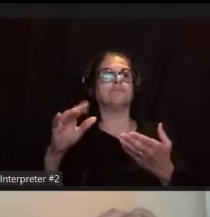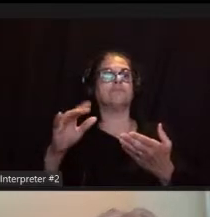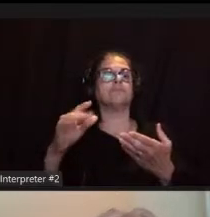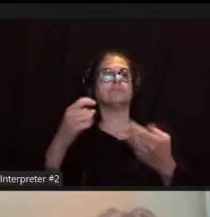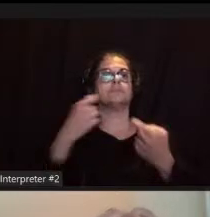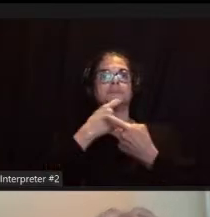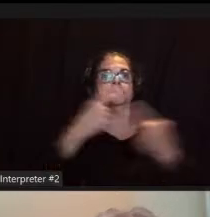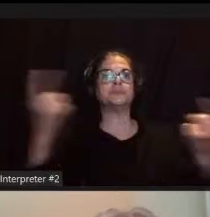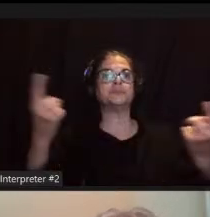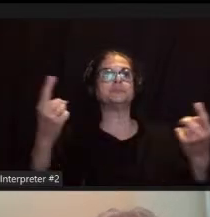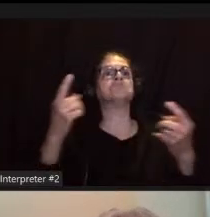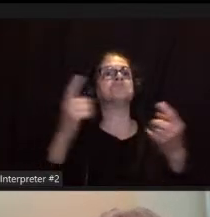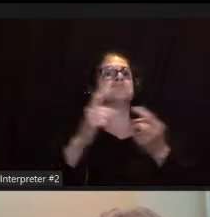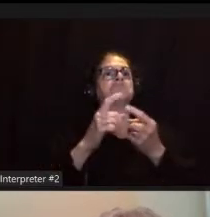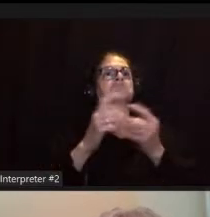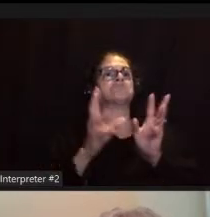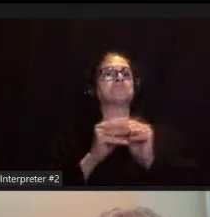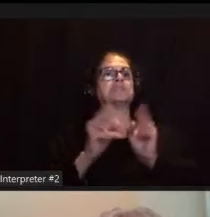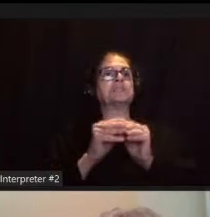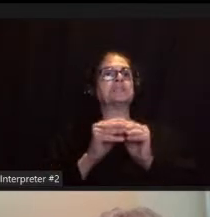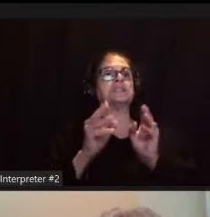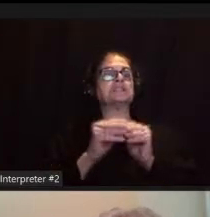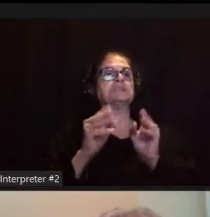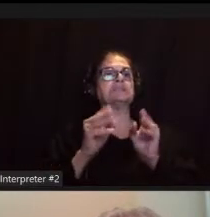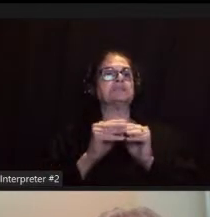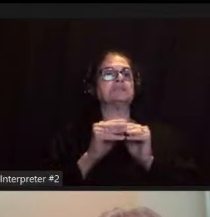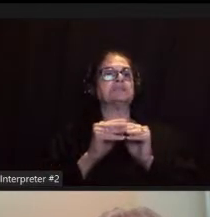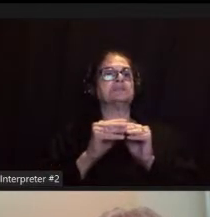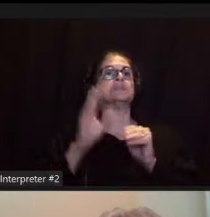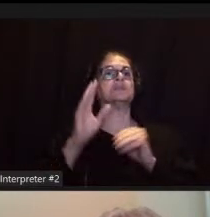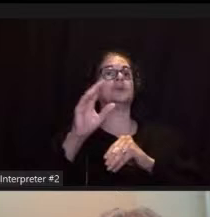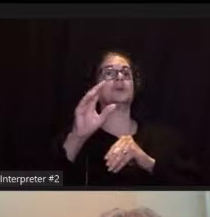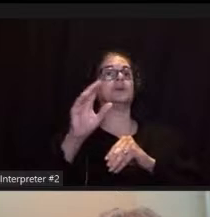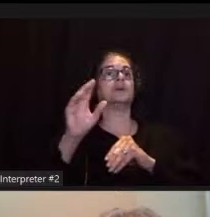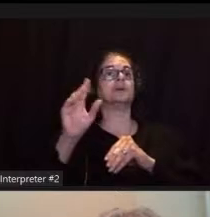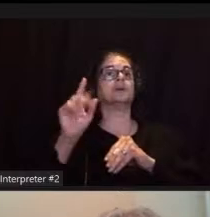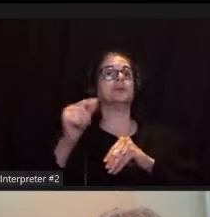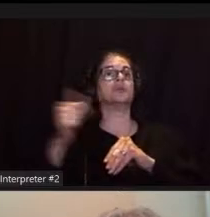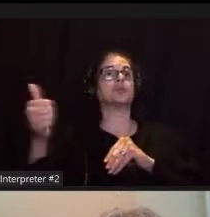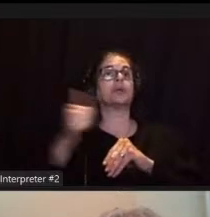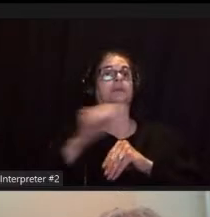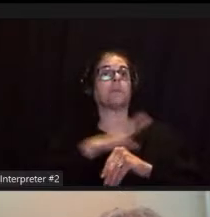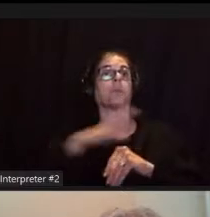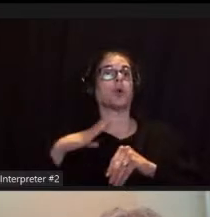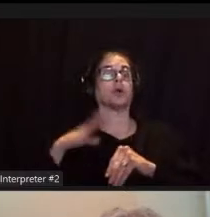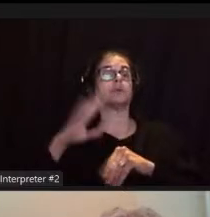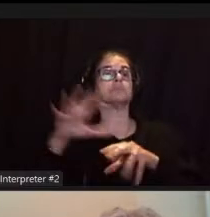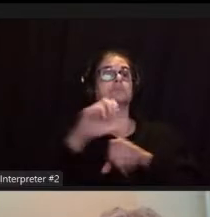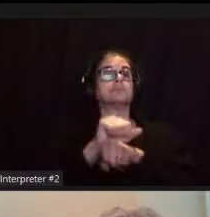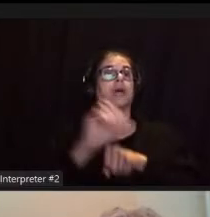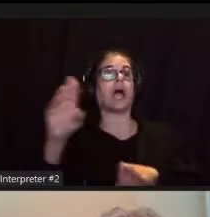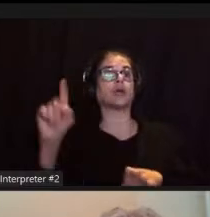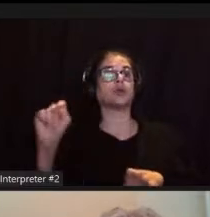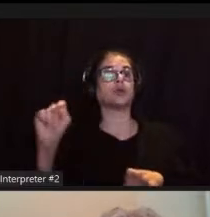Finance, Audit, and Budget of the Transit Board scheduled for October 14th, 2020, due to